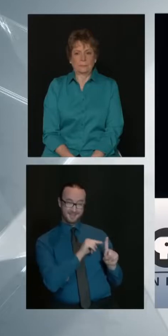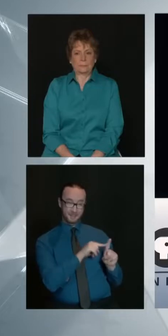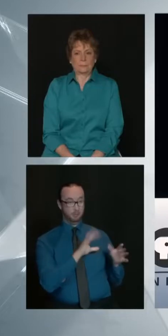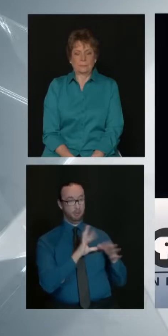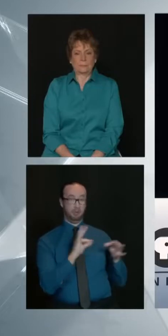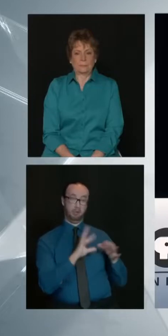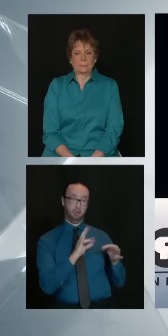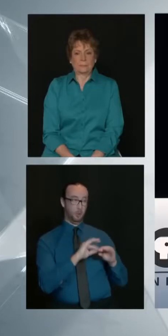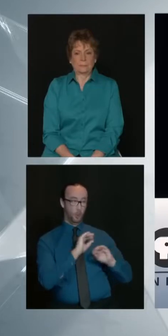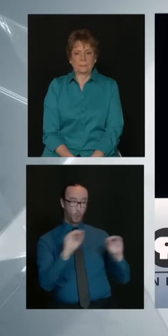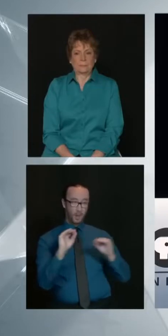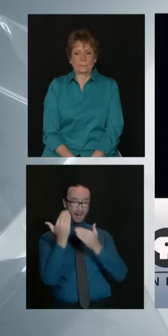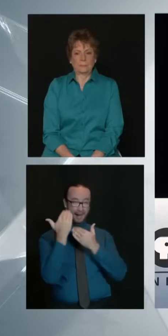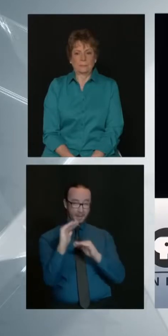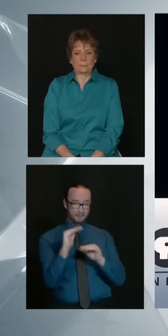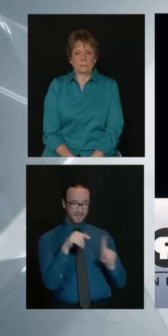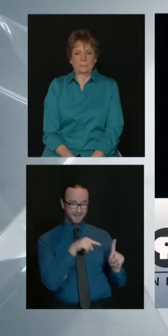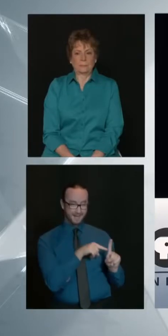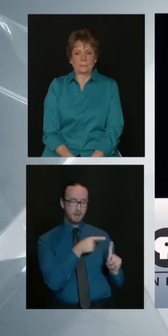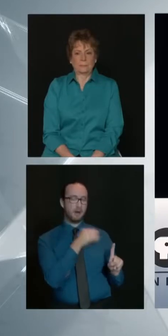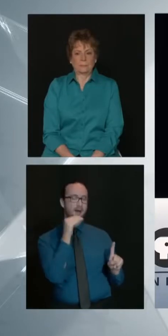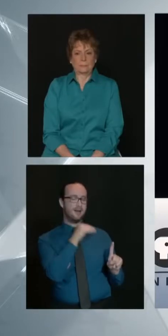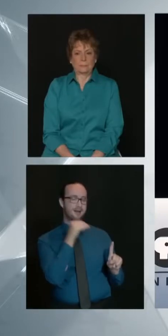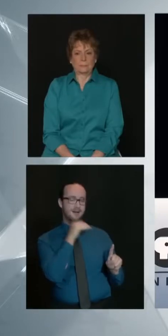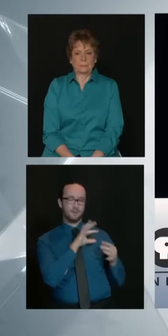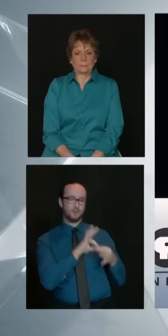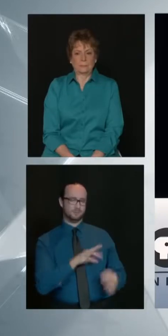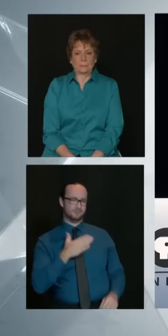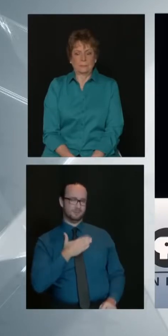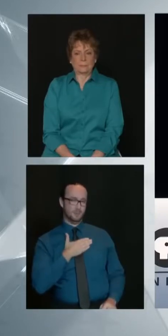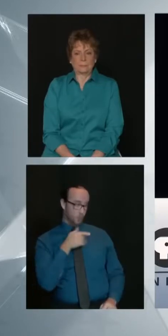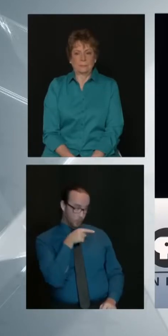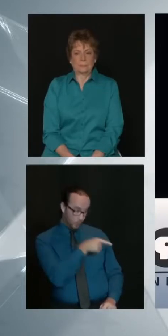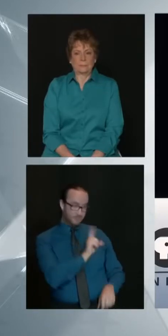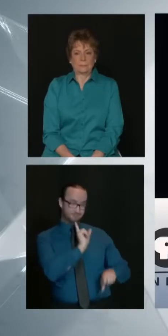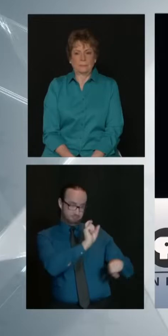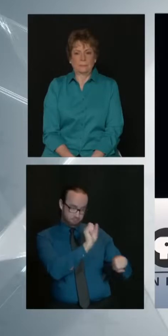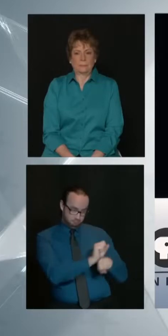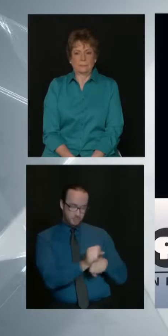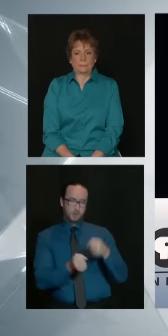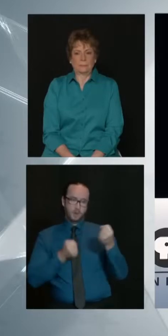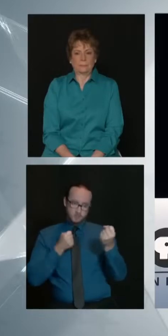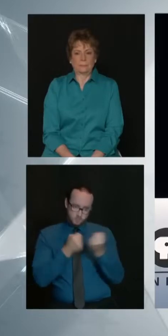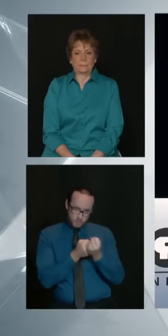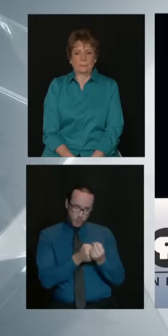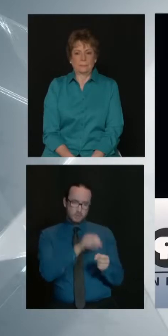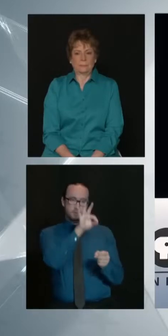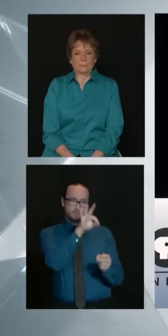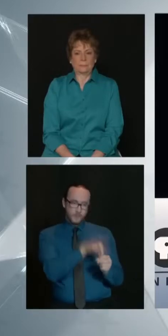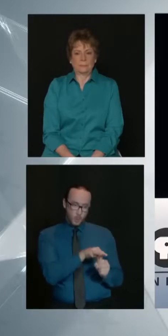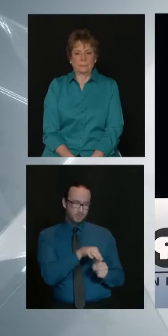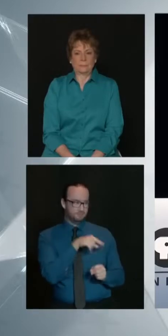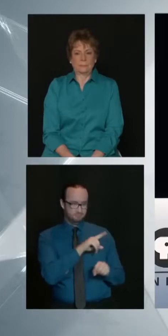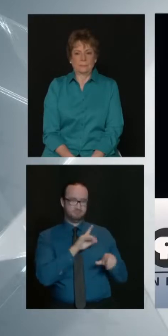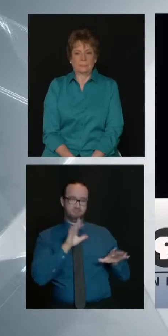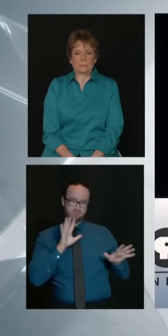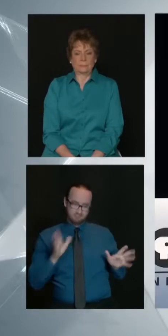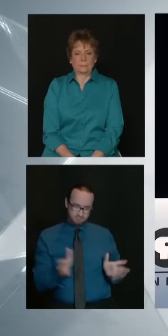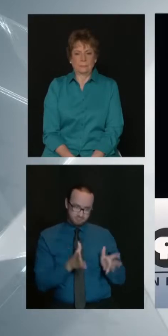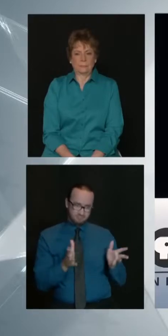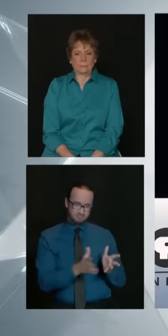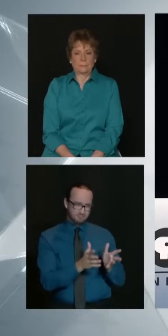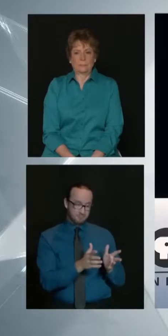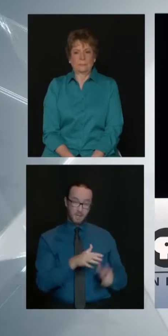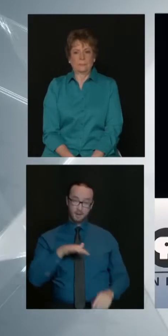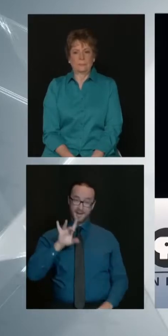record, he sponsored that legislation up until birth. That is so truly radical. 80% of Arizonans are disgusted by that. So I'm going to represent the